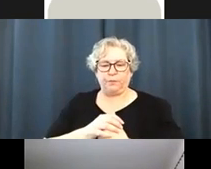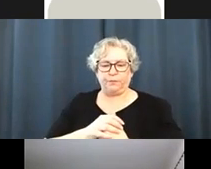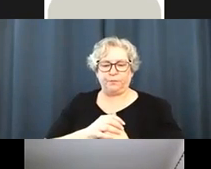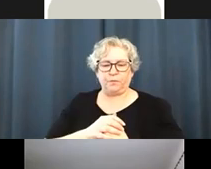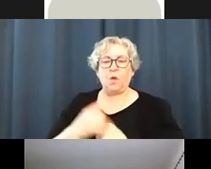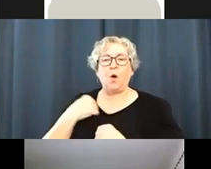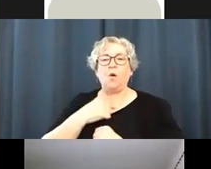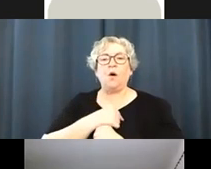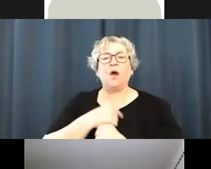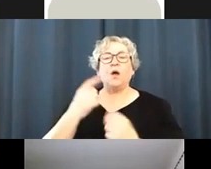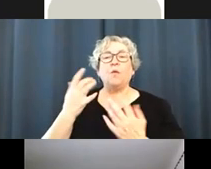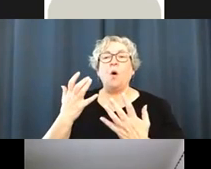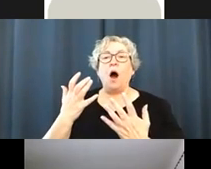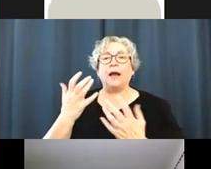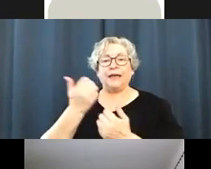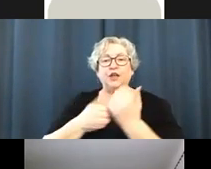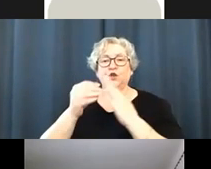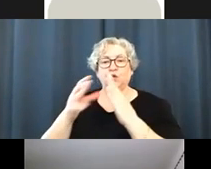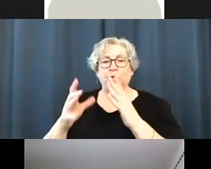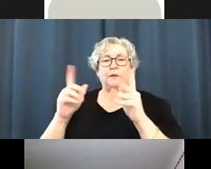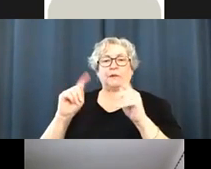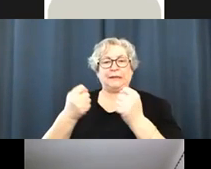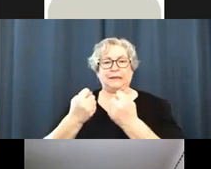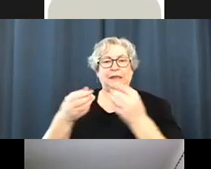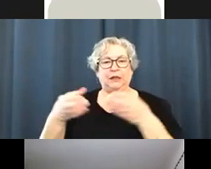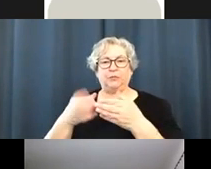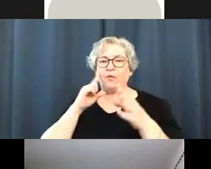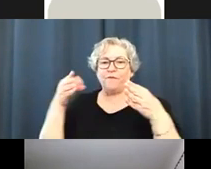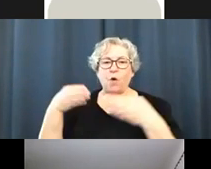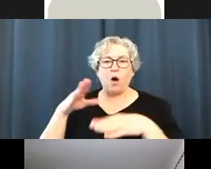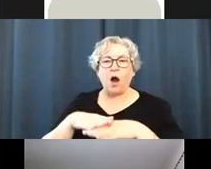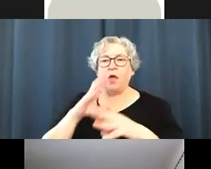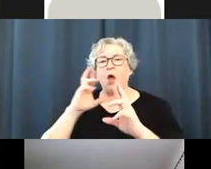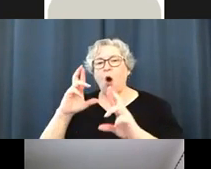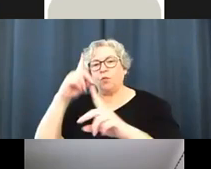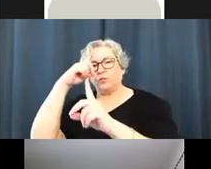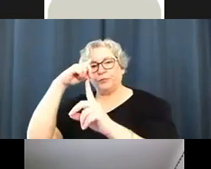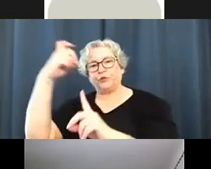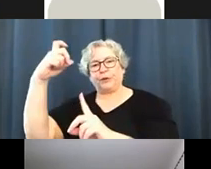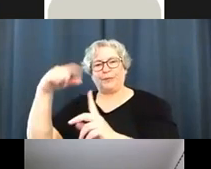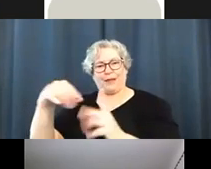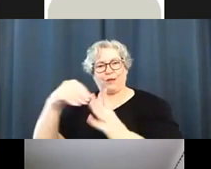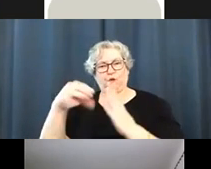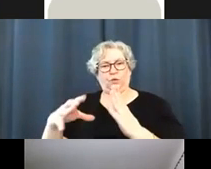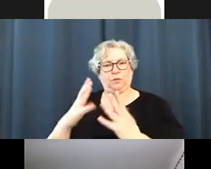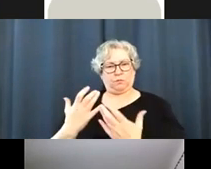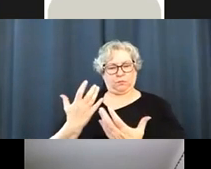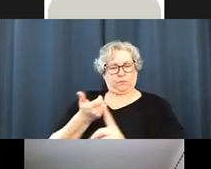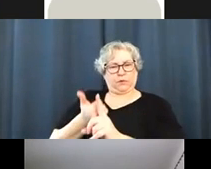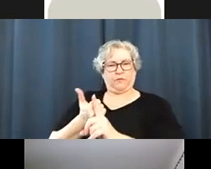We want every student's team to really focus on the hopes and dreams that the student has to support that